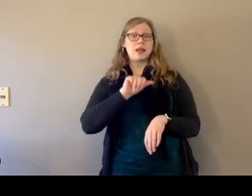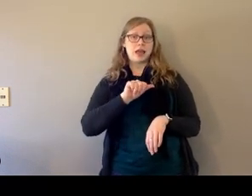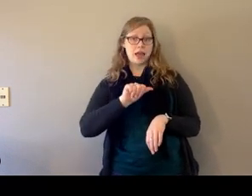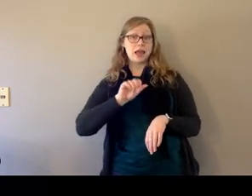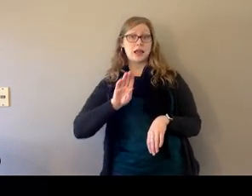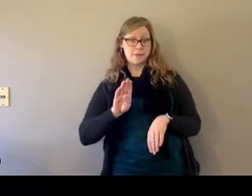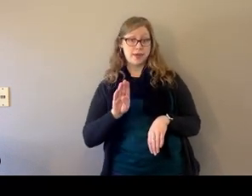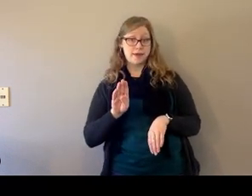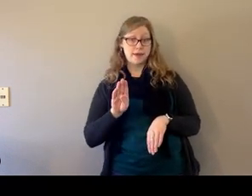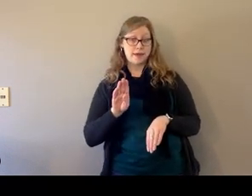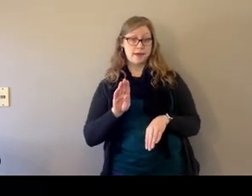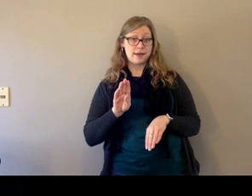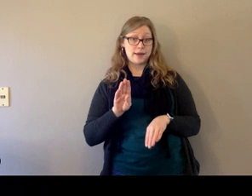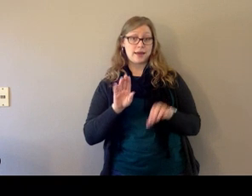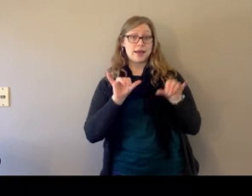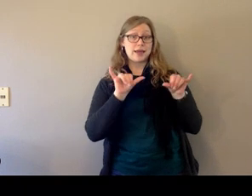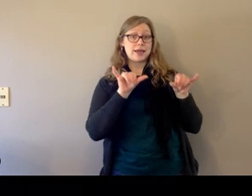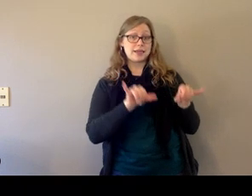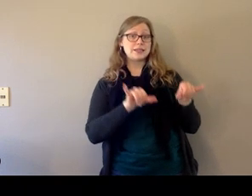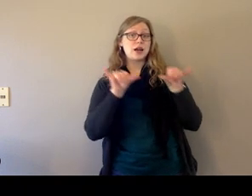AB,